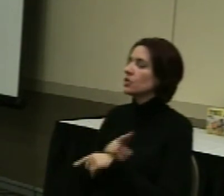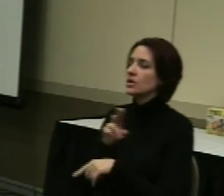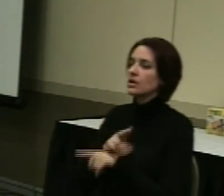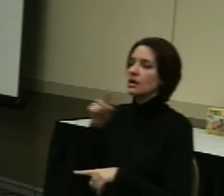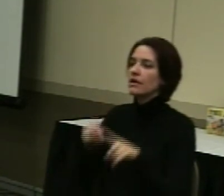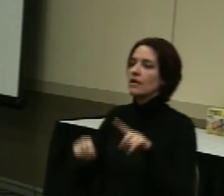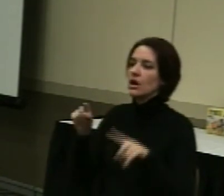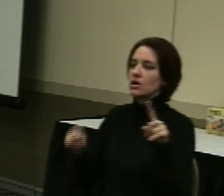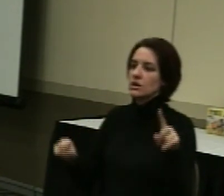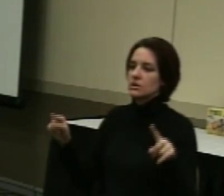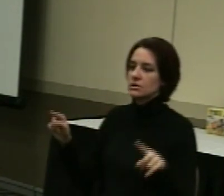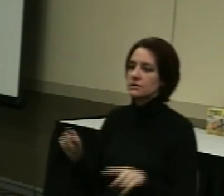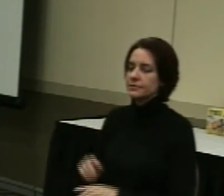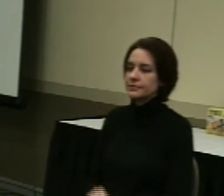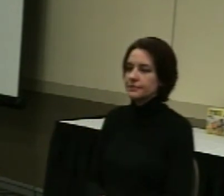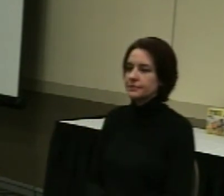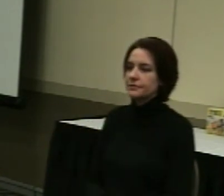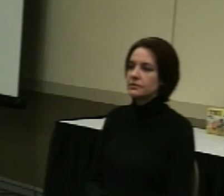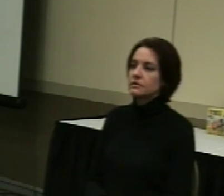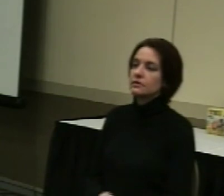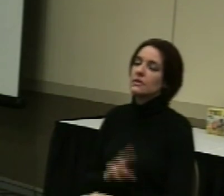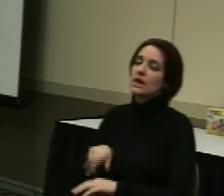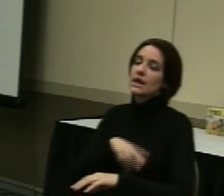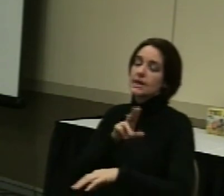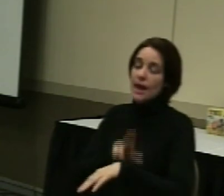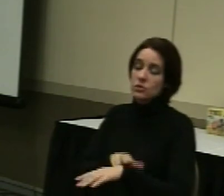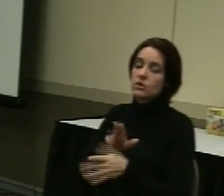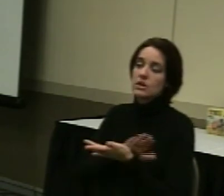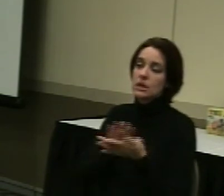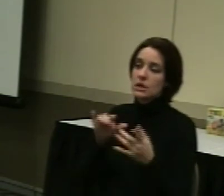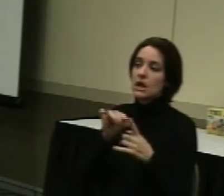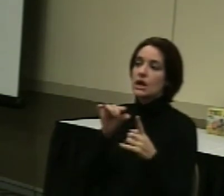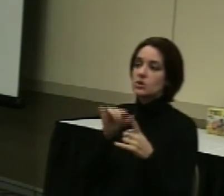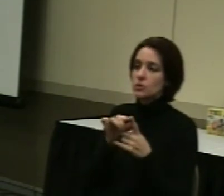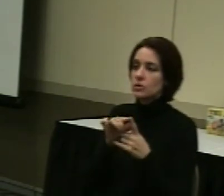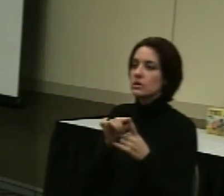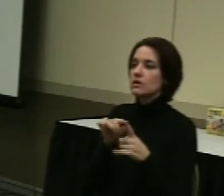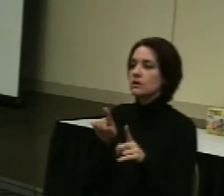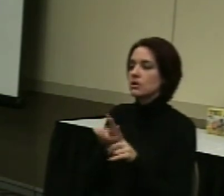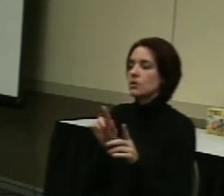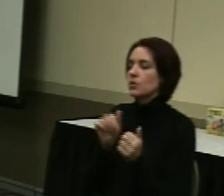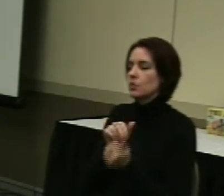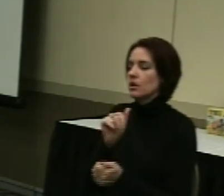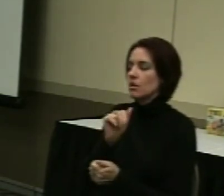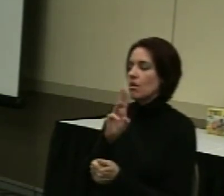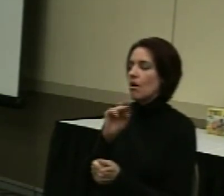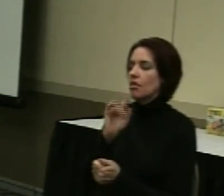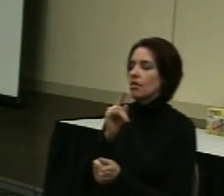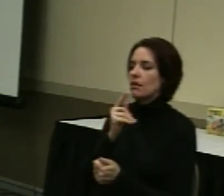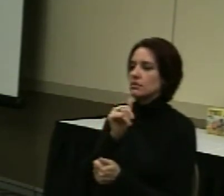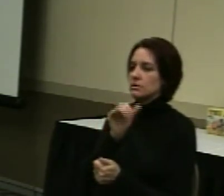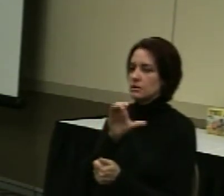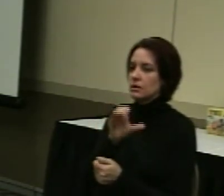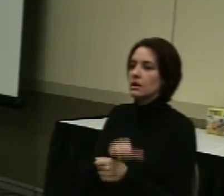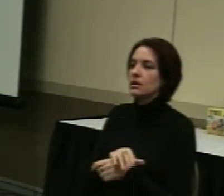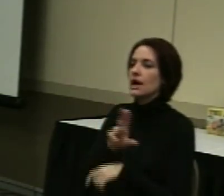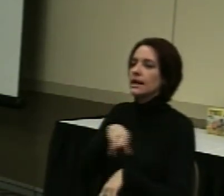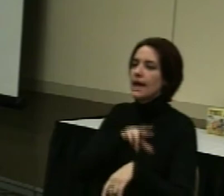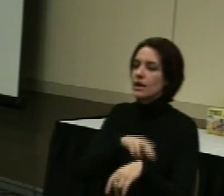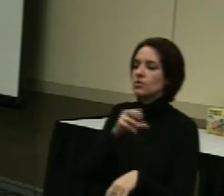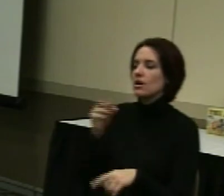various. Natural is a very nice word to put with authentic, in fact. Natural and